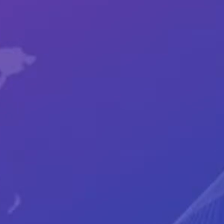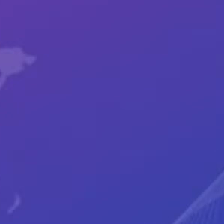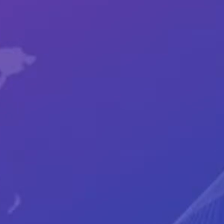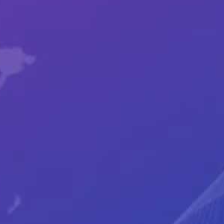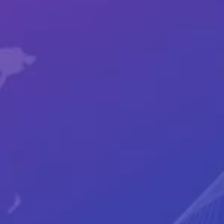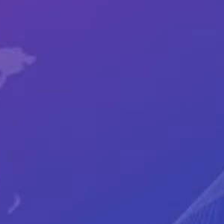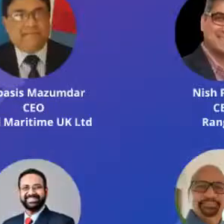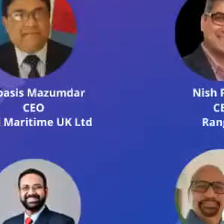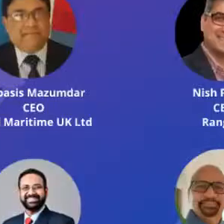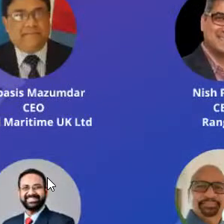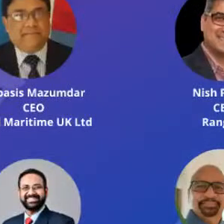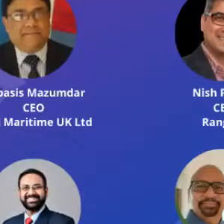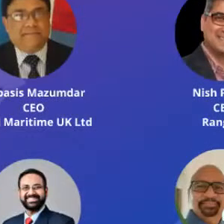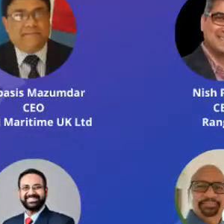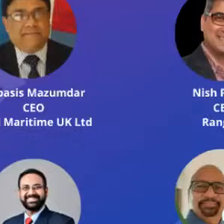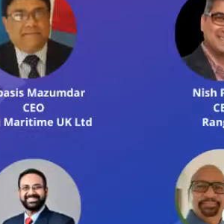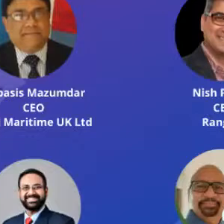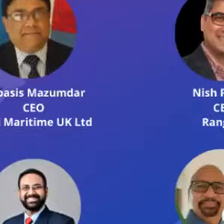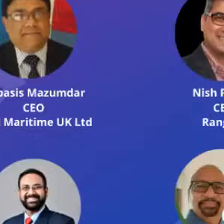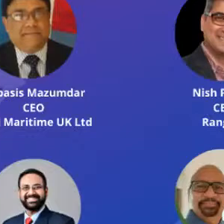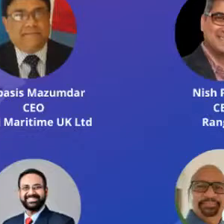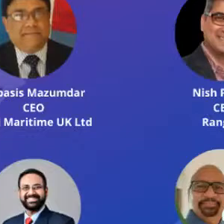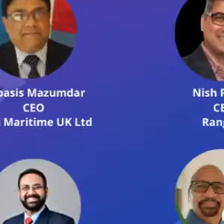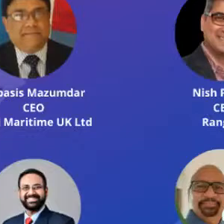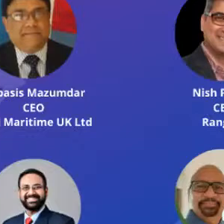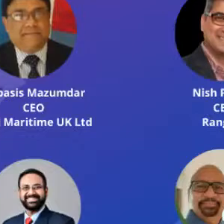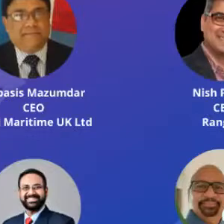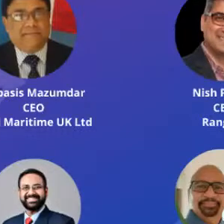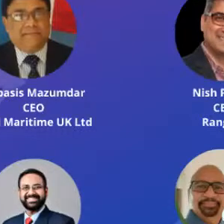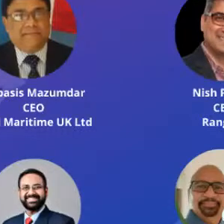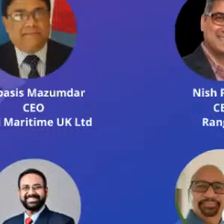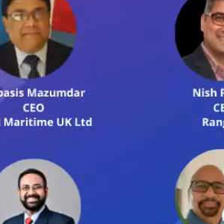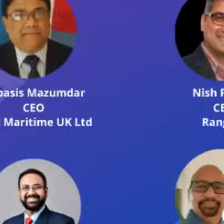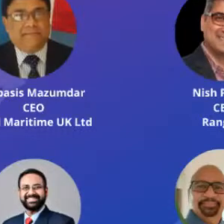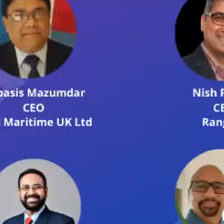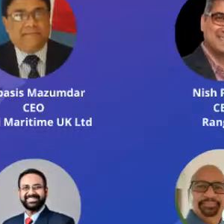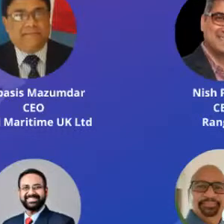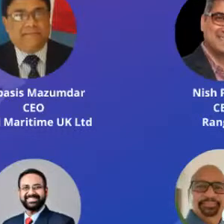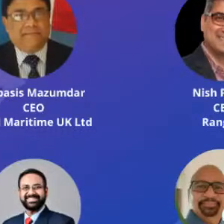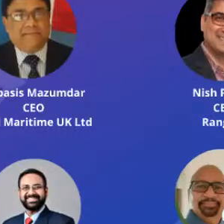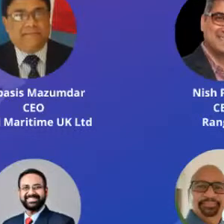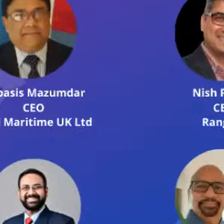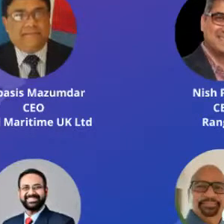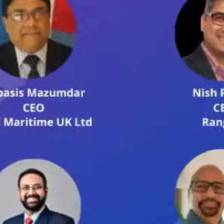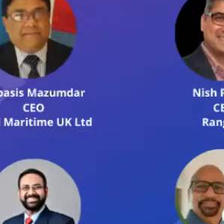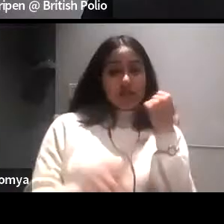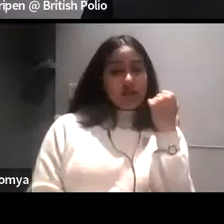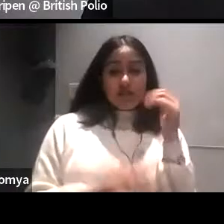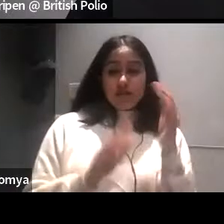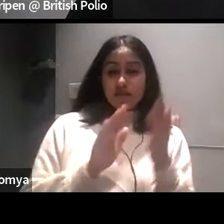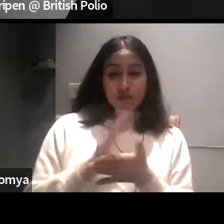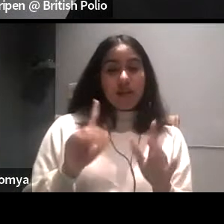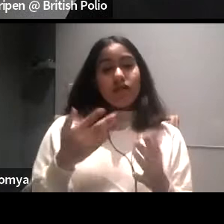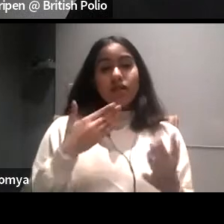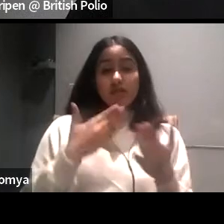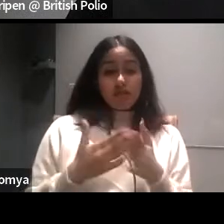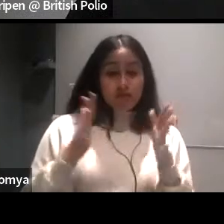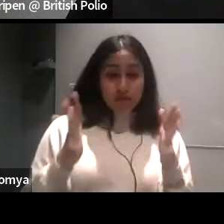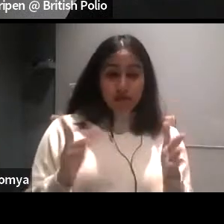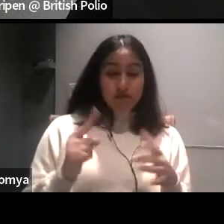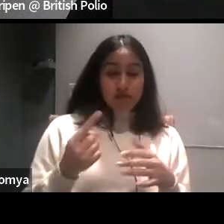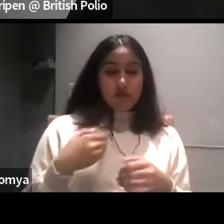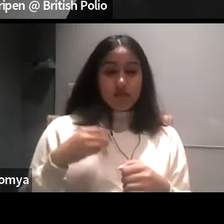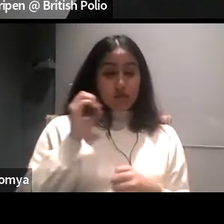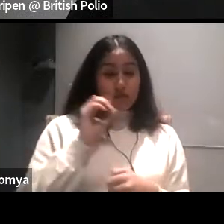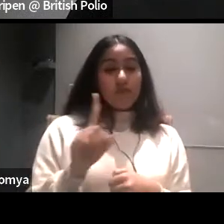Yeah, Sandeep, please. Thank you very much. I think we should end up this program, and all the best. So thank you, everyone. But before we end,